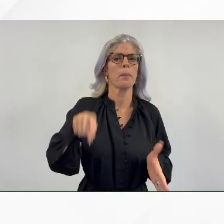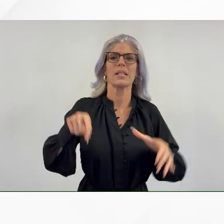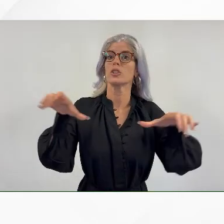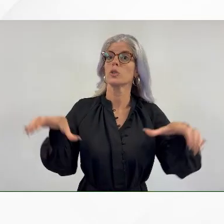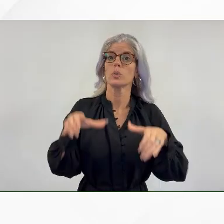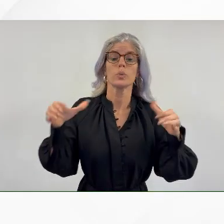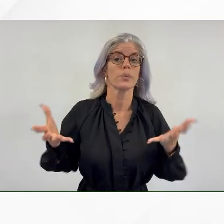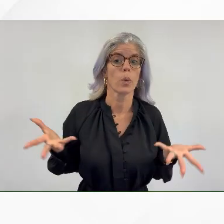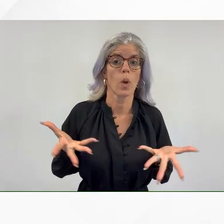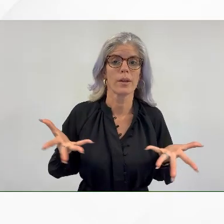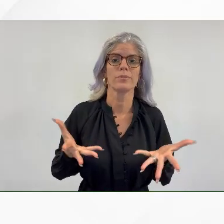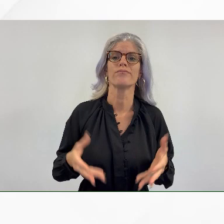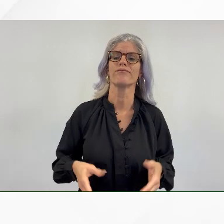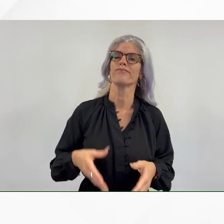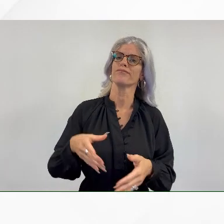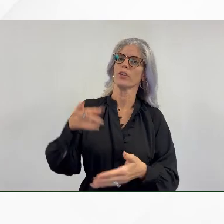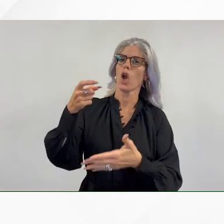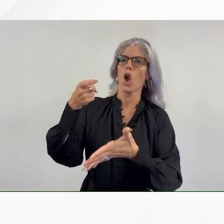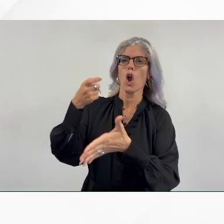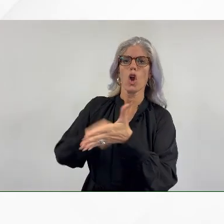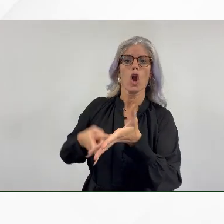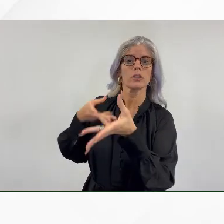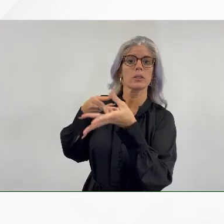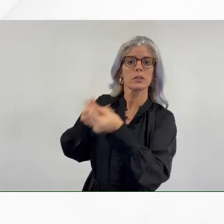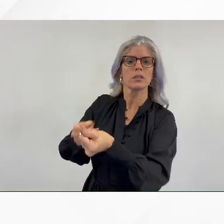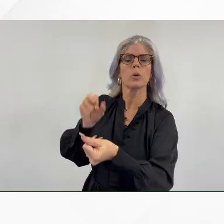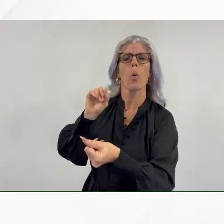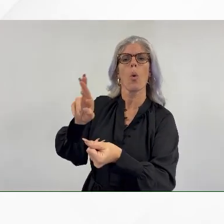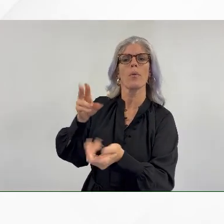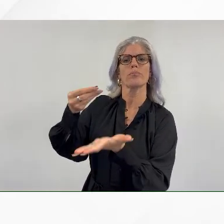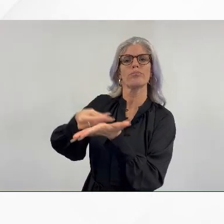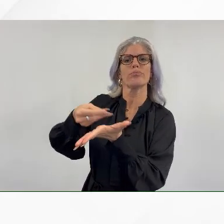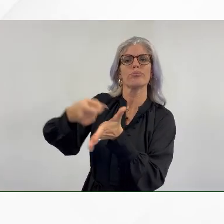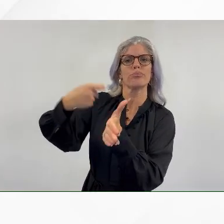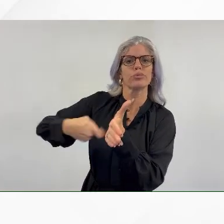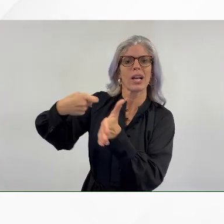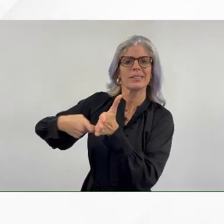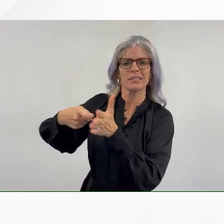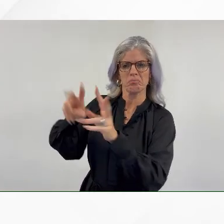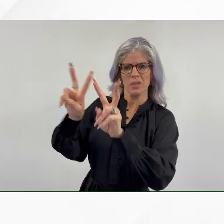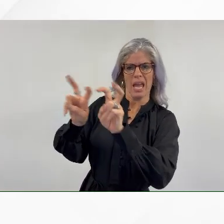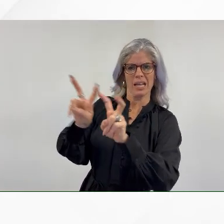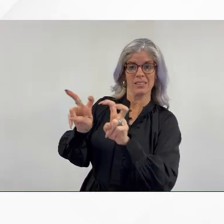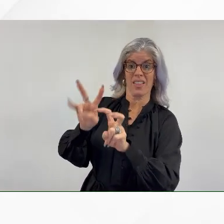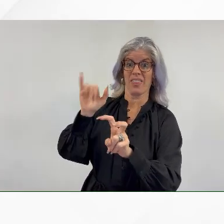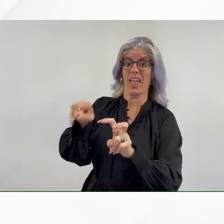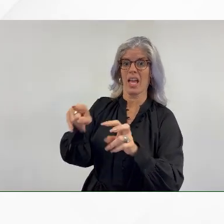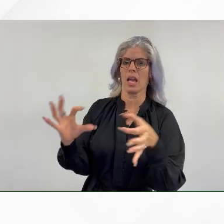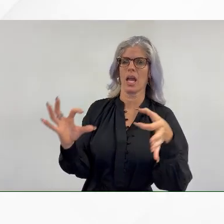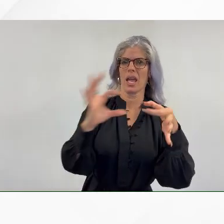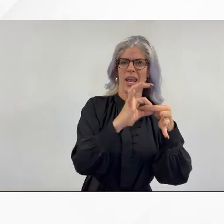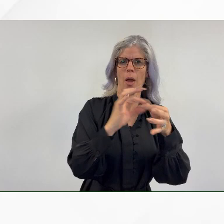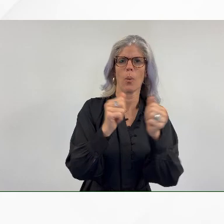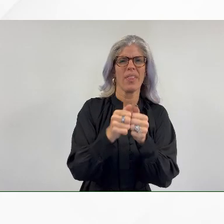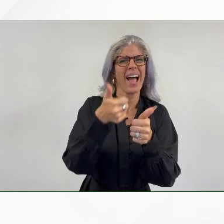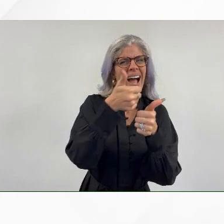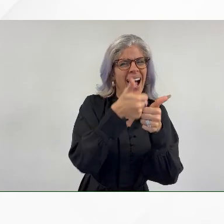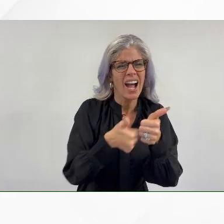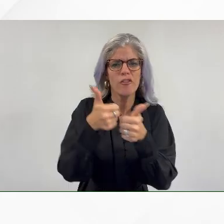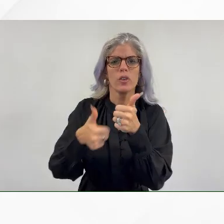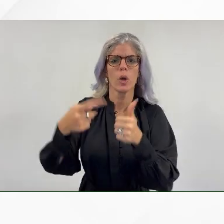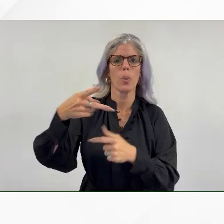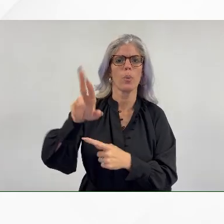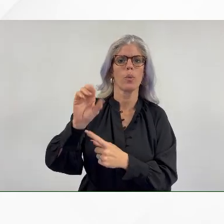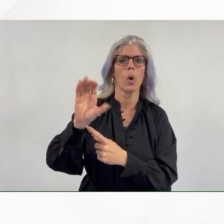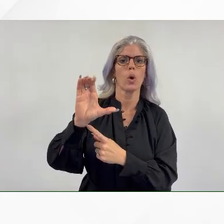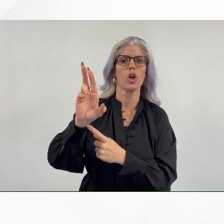An applicant must perform a cost or price analysis in connection with every procurement action in excess of the simplified acquisition threshold,